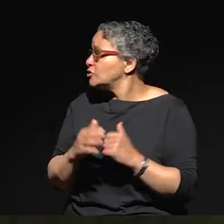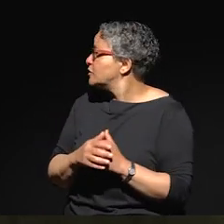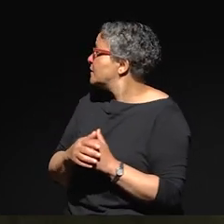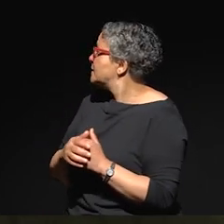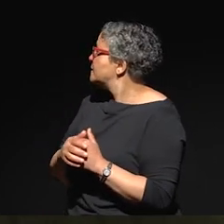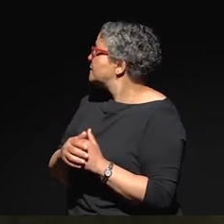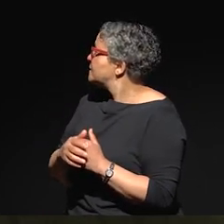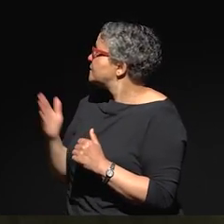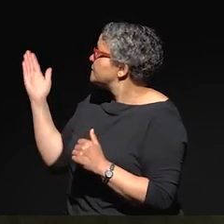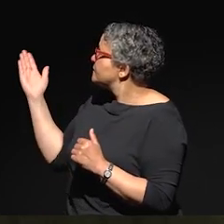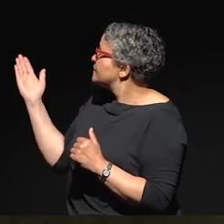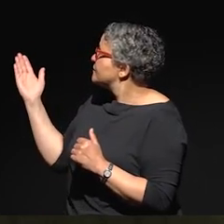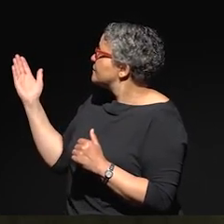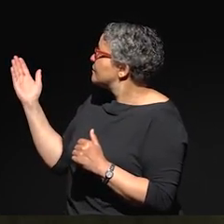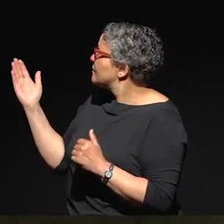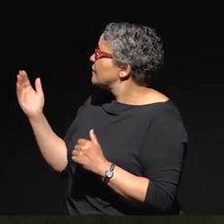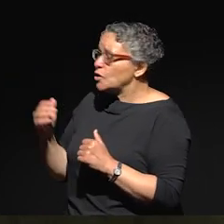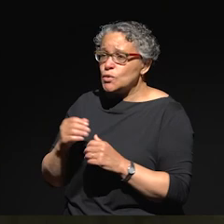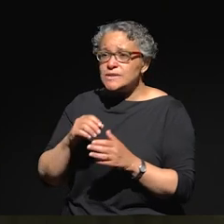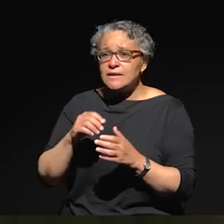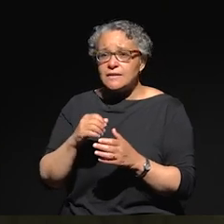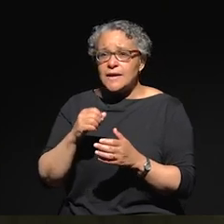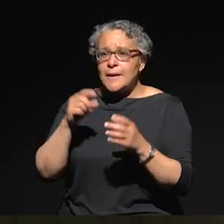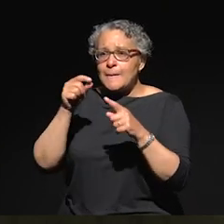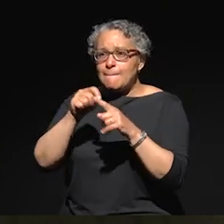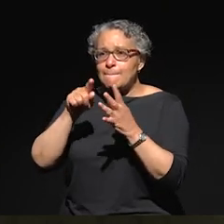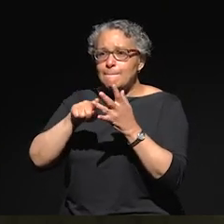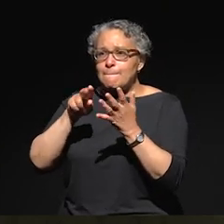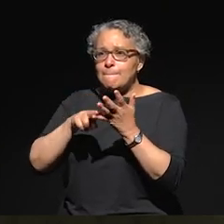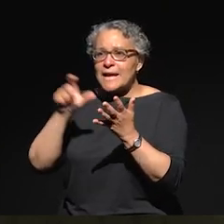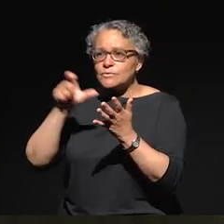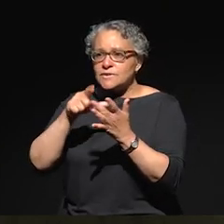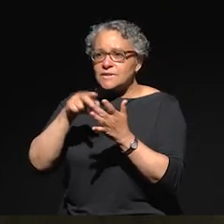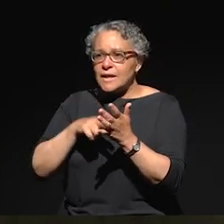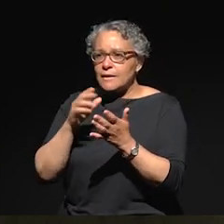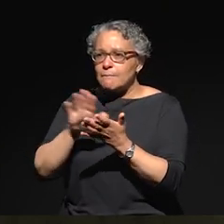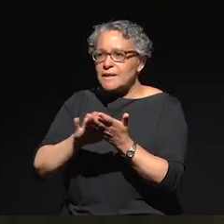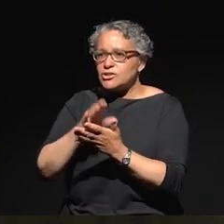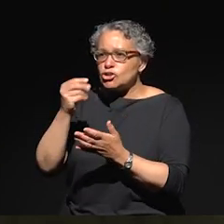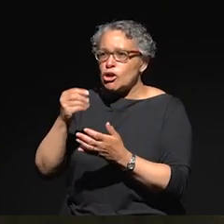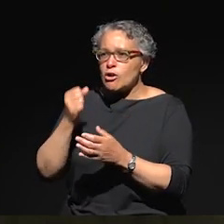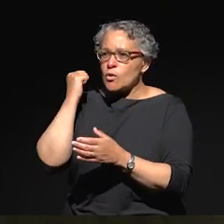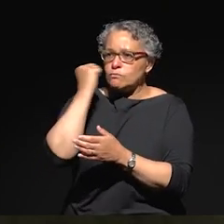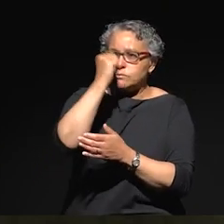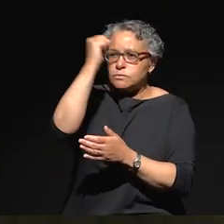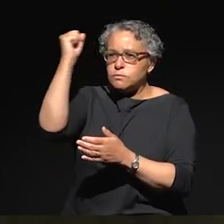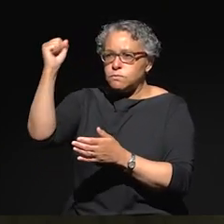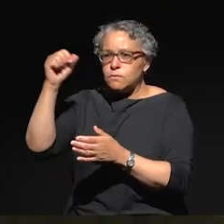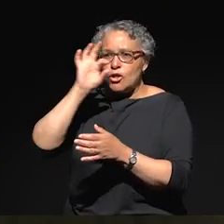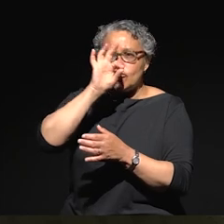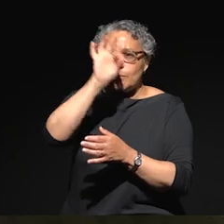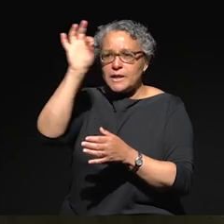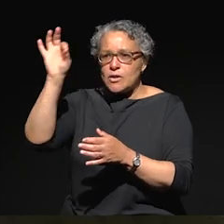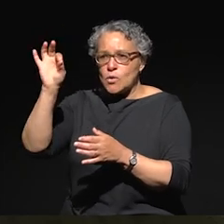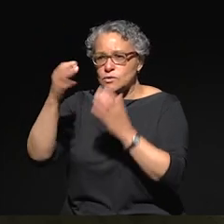from an ancillary cartoon with the pounce marks you see here that is used for this figure here. Fantastic drawing from this very